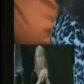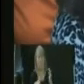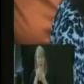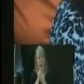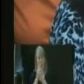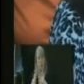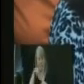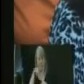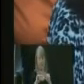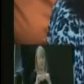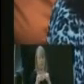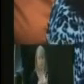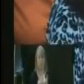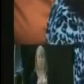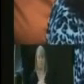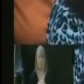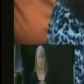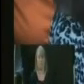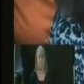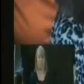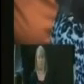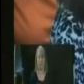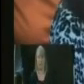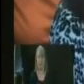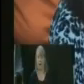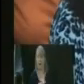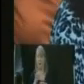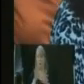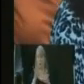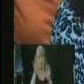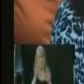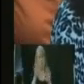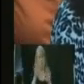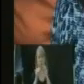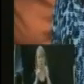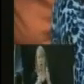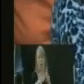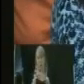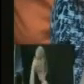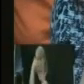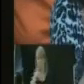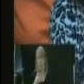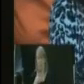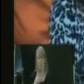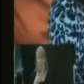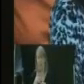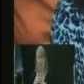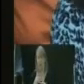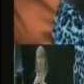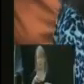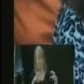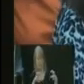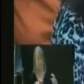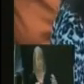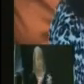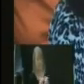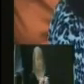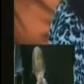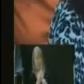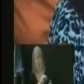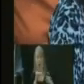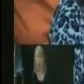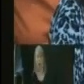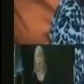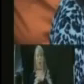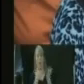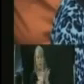this group. It was a fabulous growth opportunity for me to be able to sit with one's colleagues and openly discuss